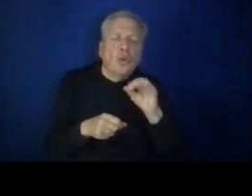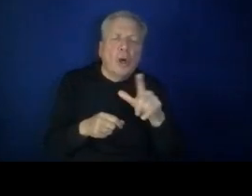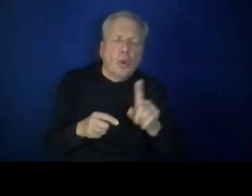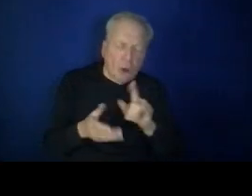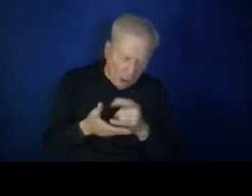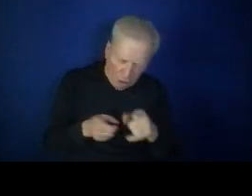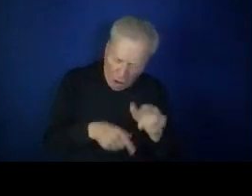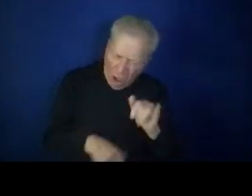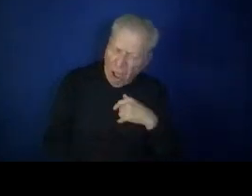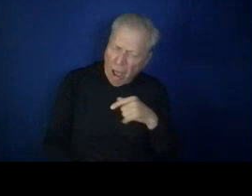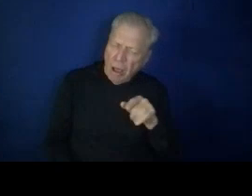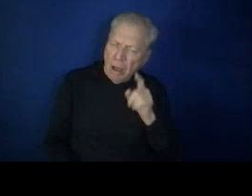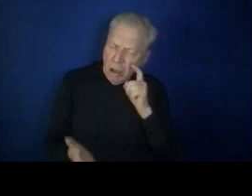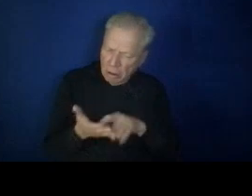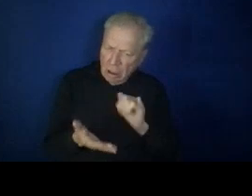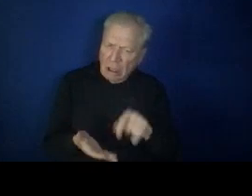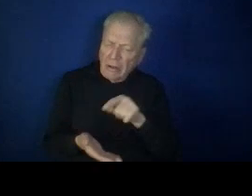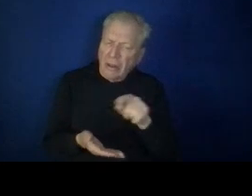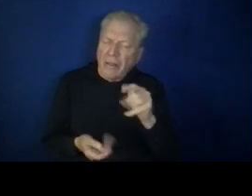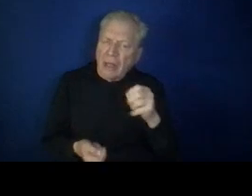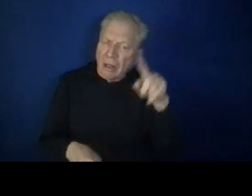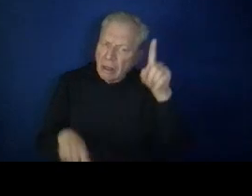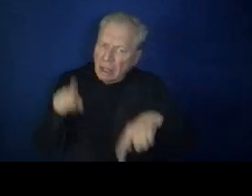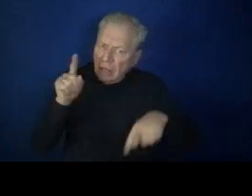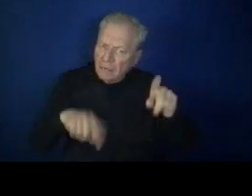we see that the diversity,